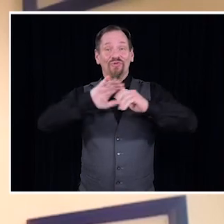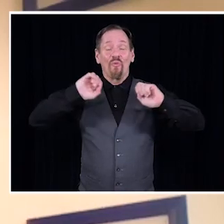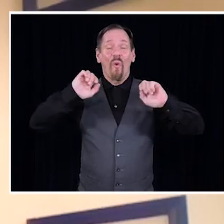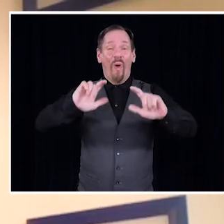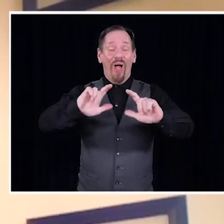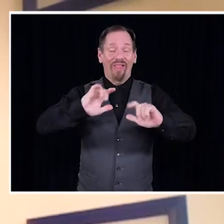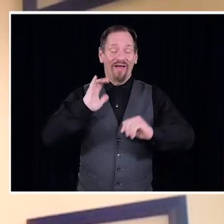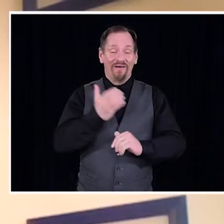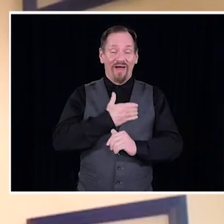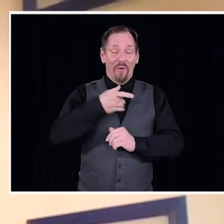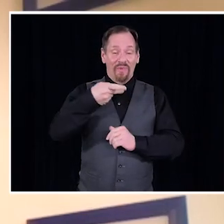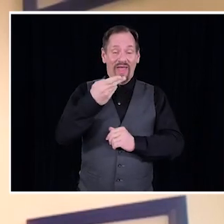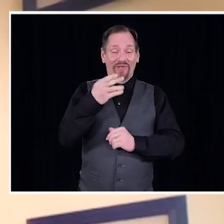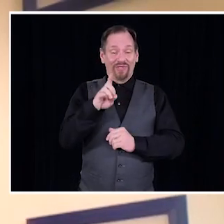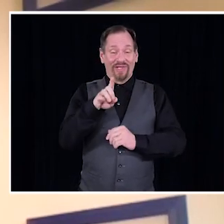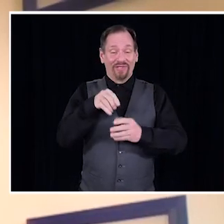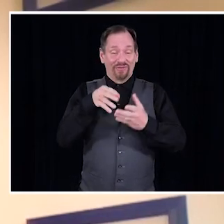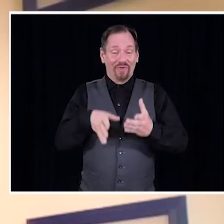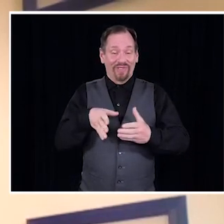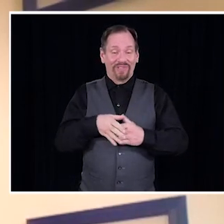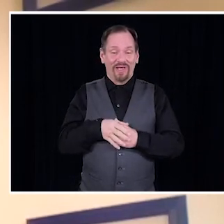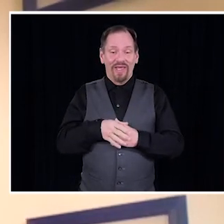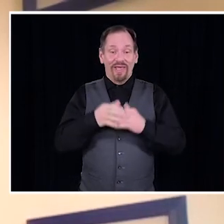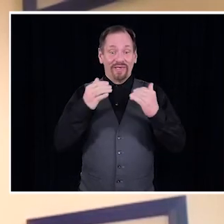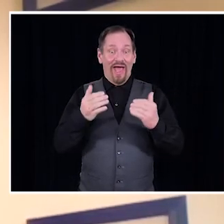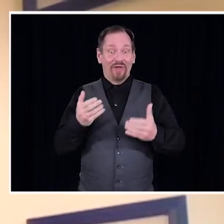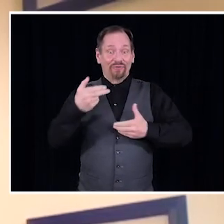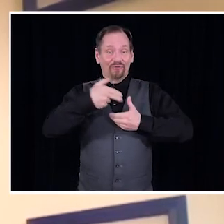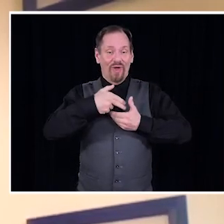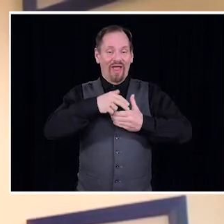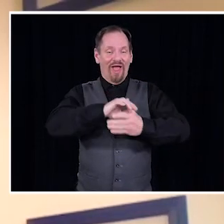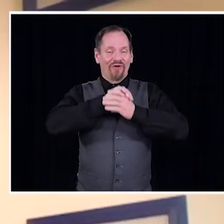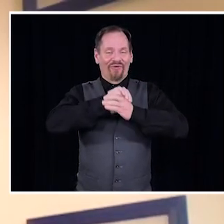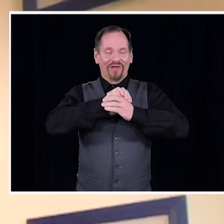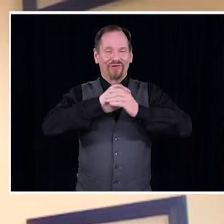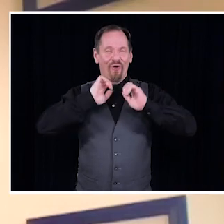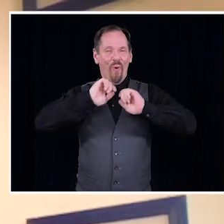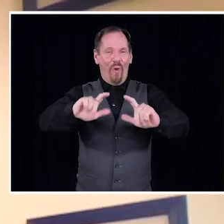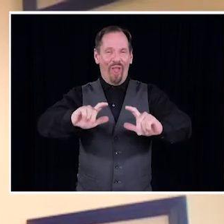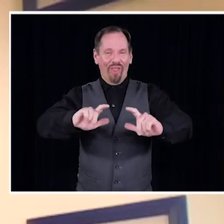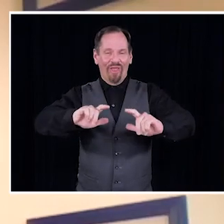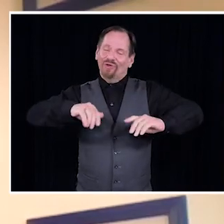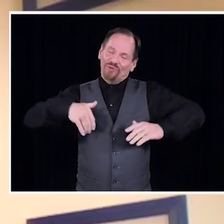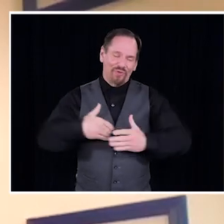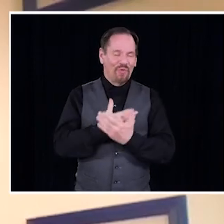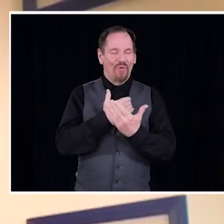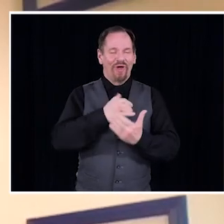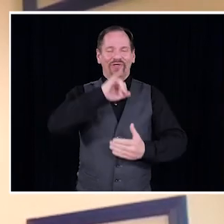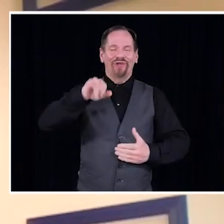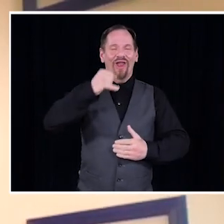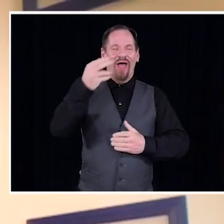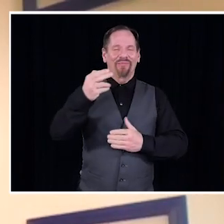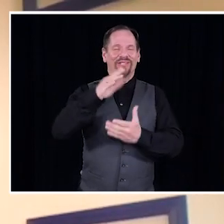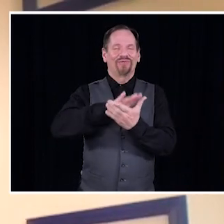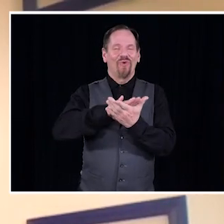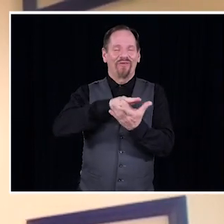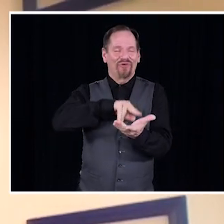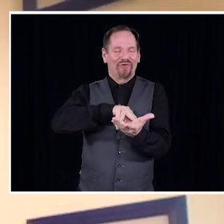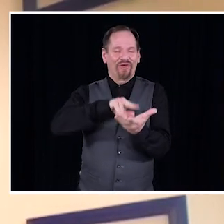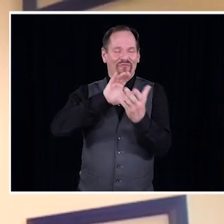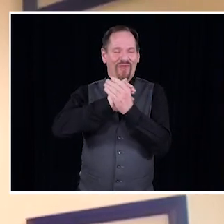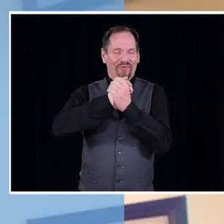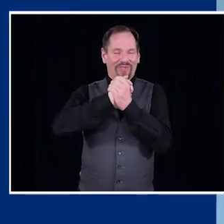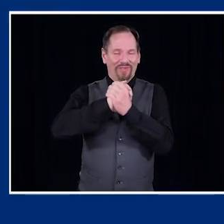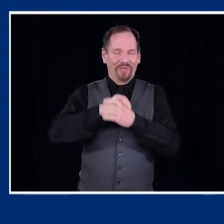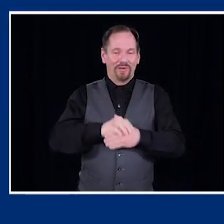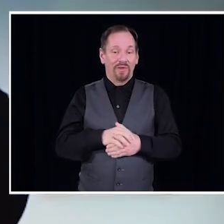Congratulations to all of our doctoral students. Now join me in congratulating all of our new Johns Hopkins School of Nursing